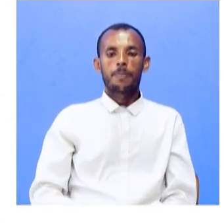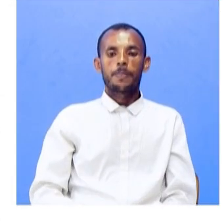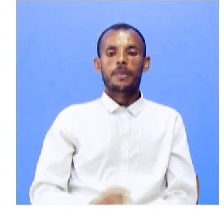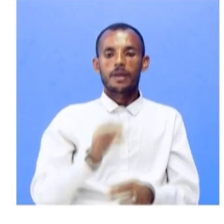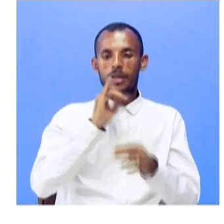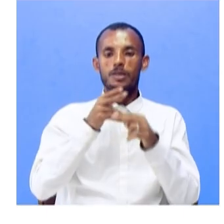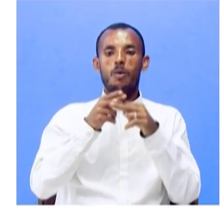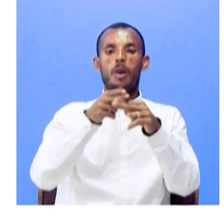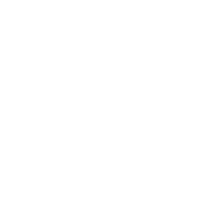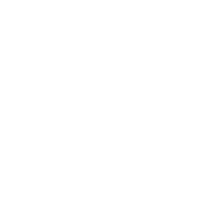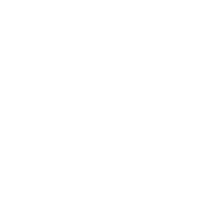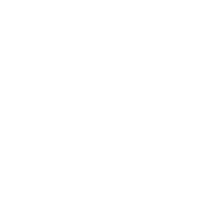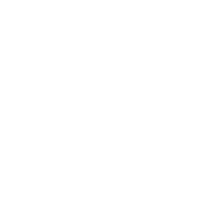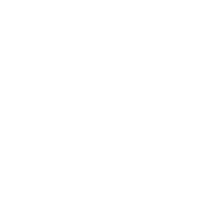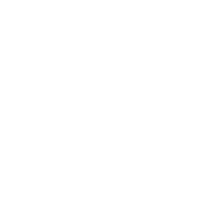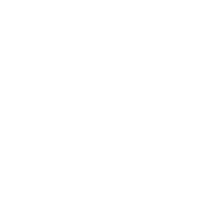blank.